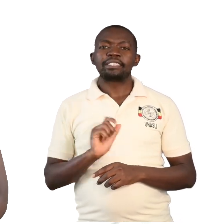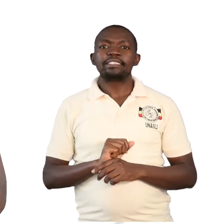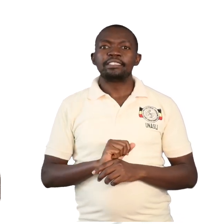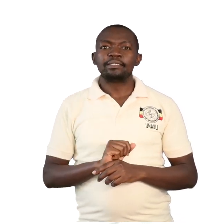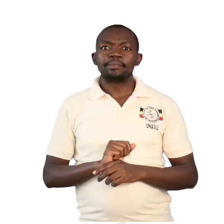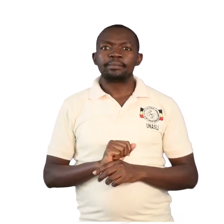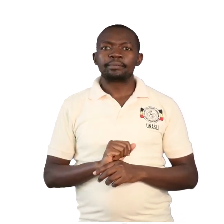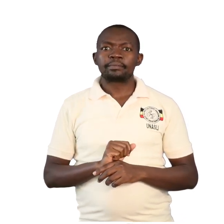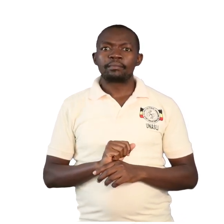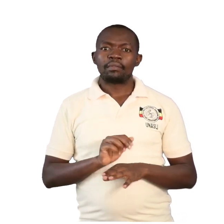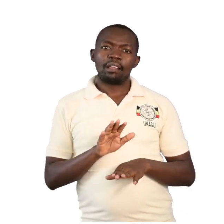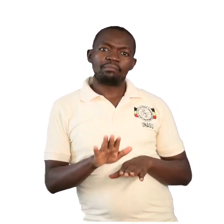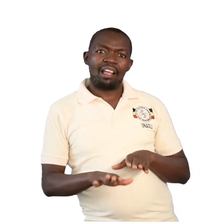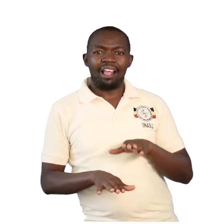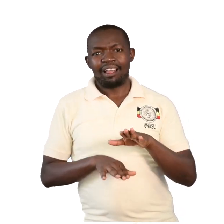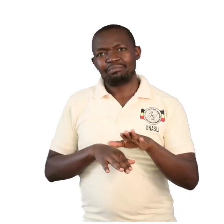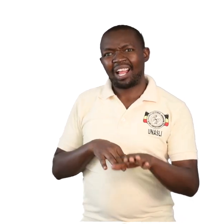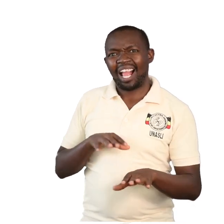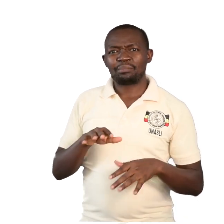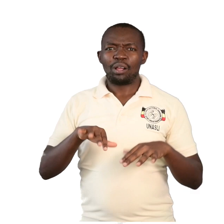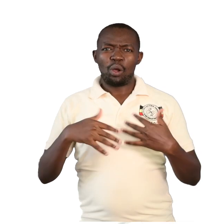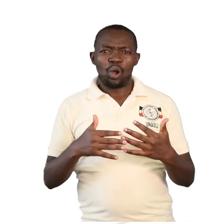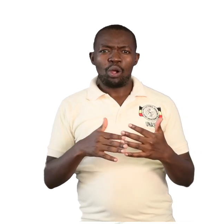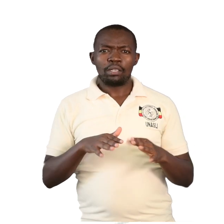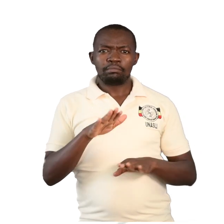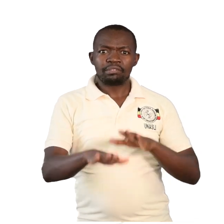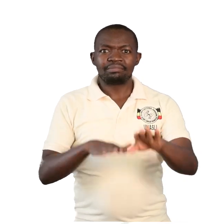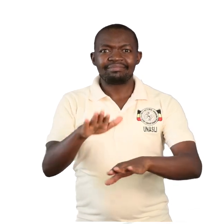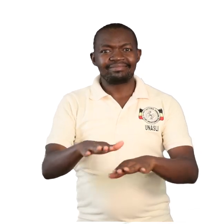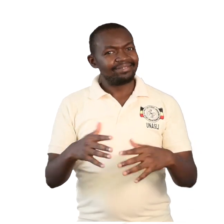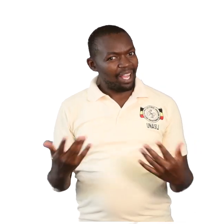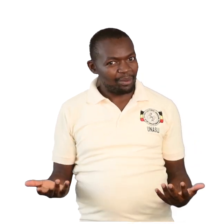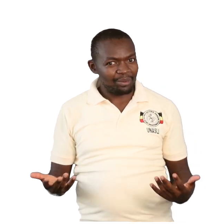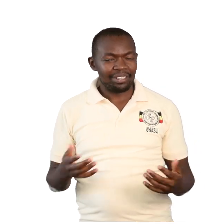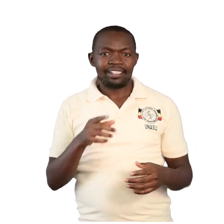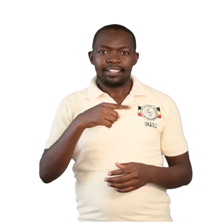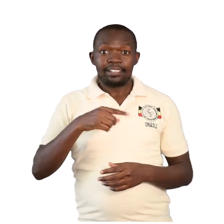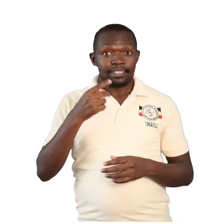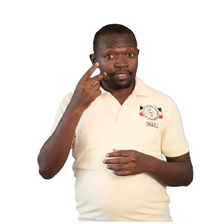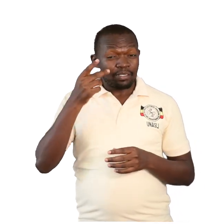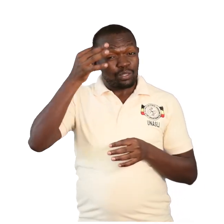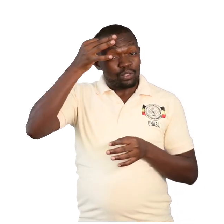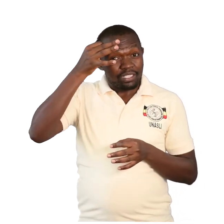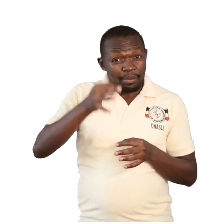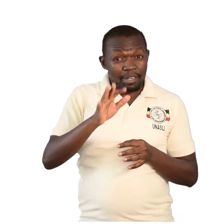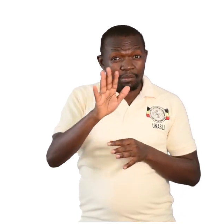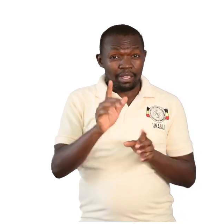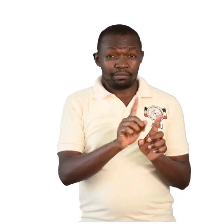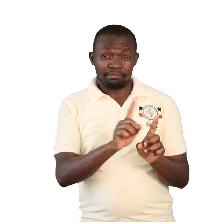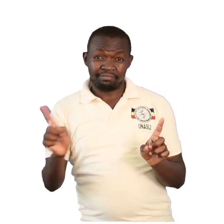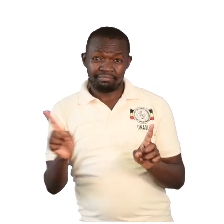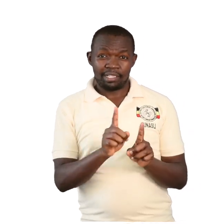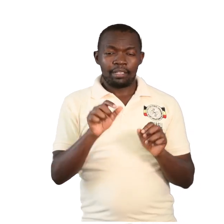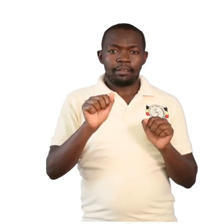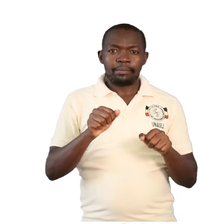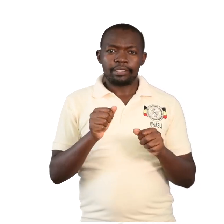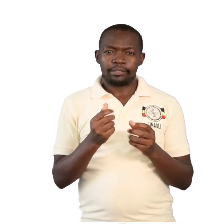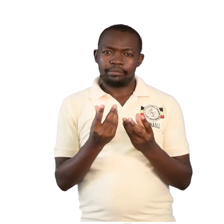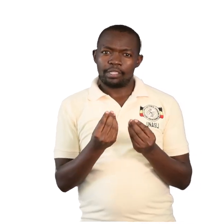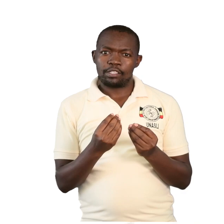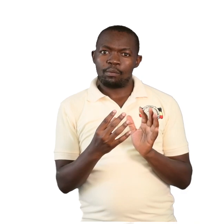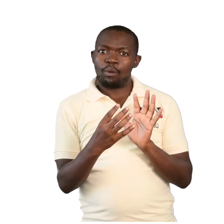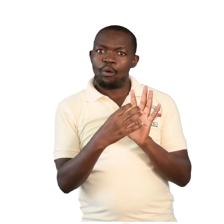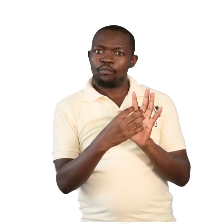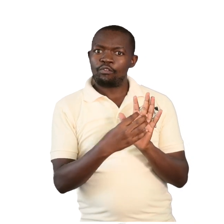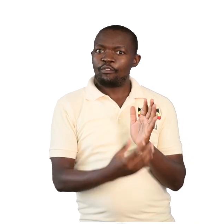points. Now, to determine the speed you have gone through, you have to follow a simple formula.